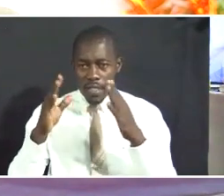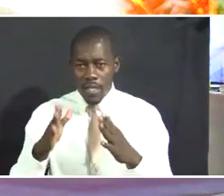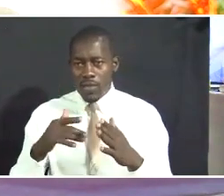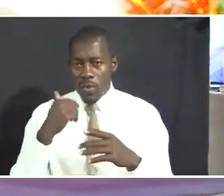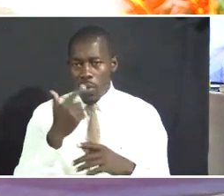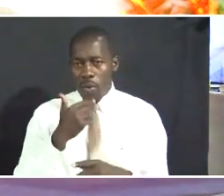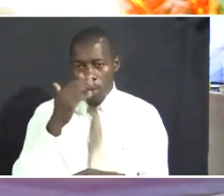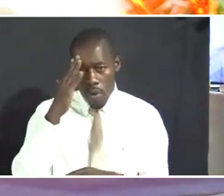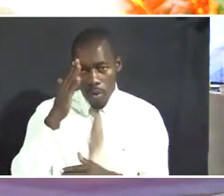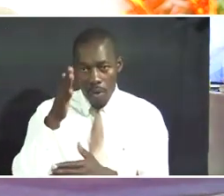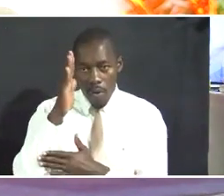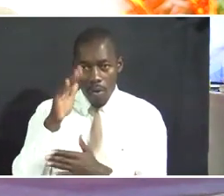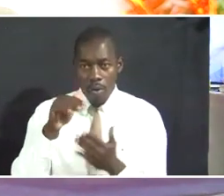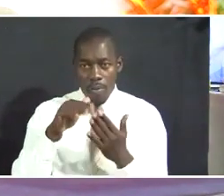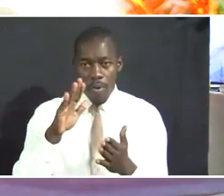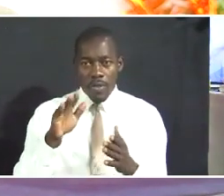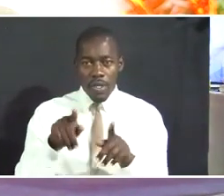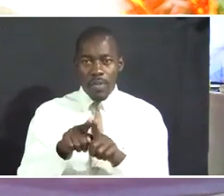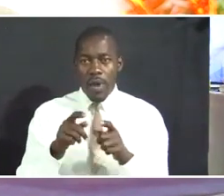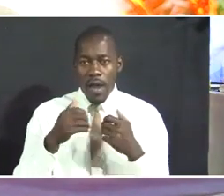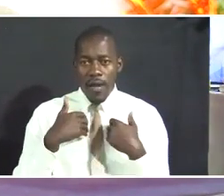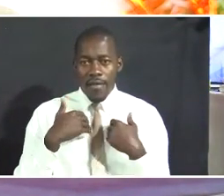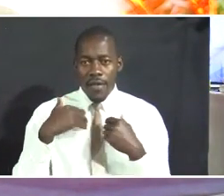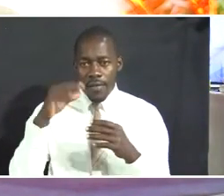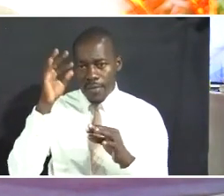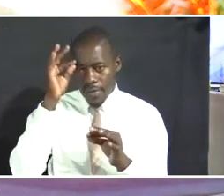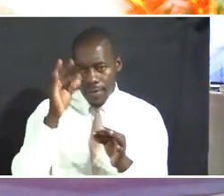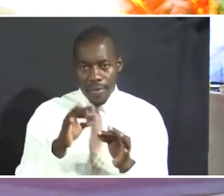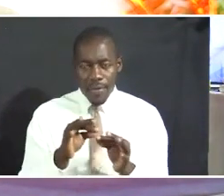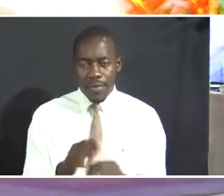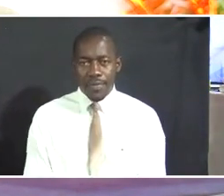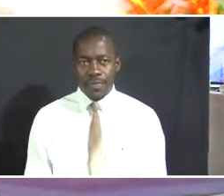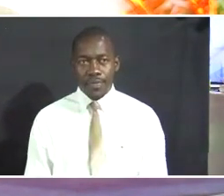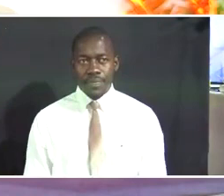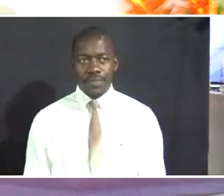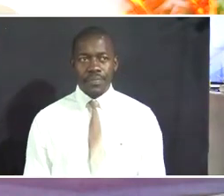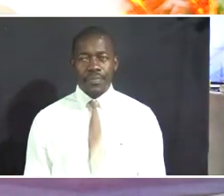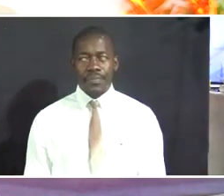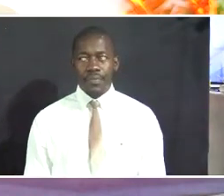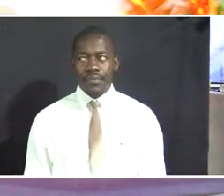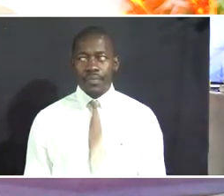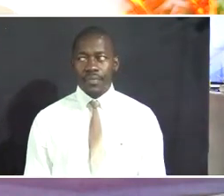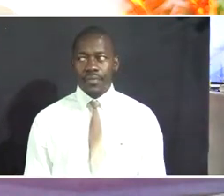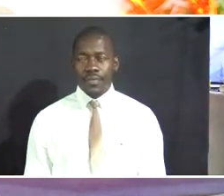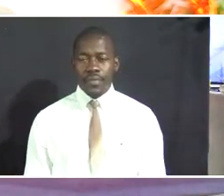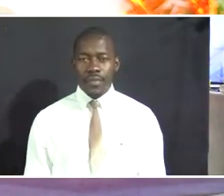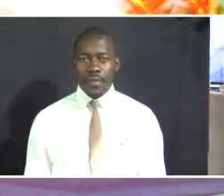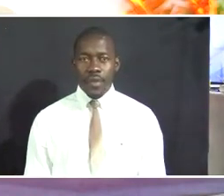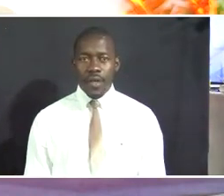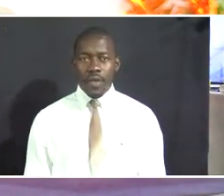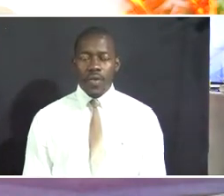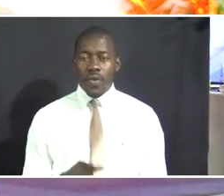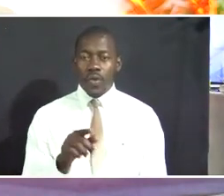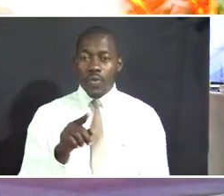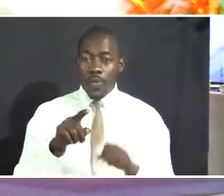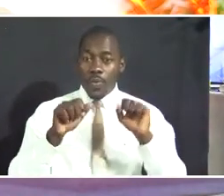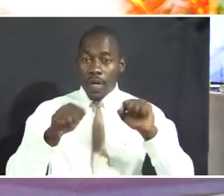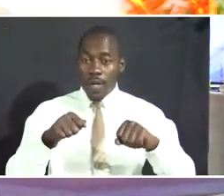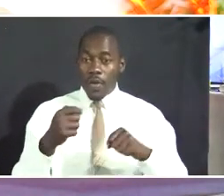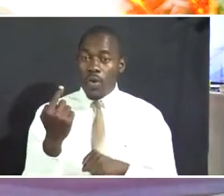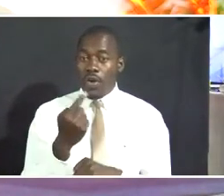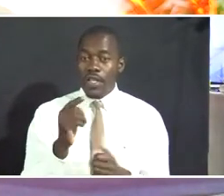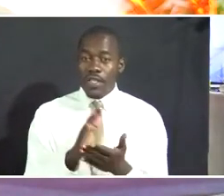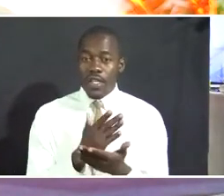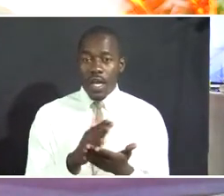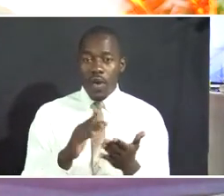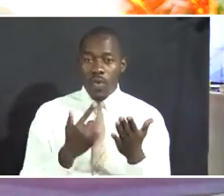we should encourage our teachers to carry out their personal Bible study, because you can only share what you know. You can only share what you study. You